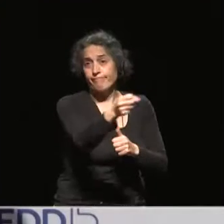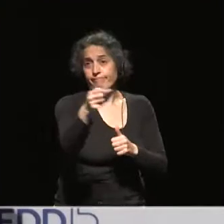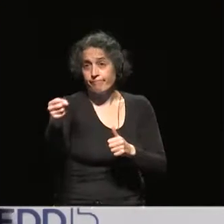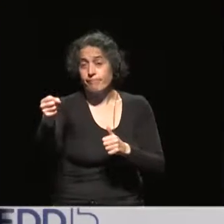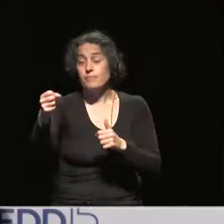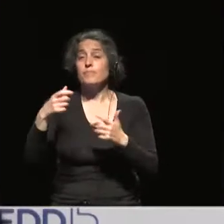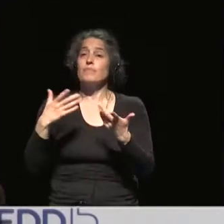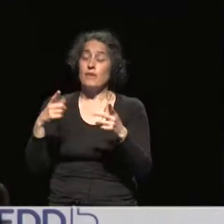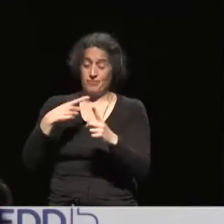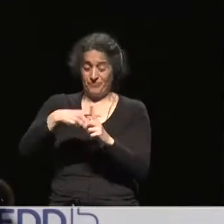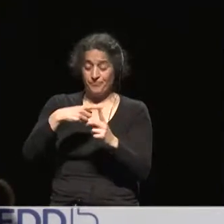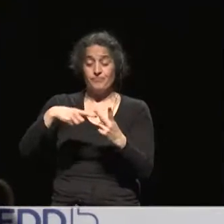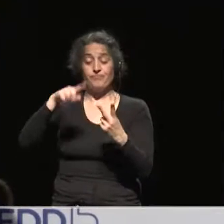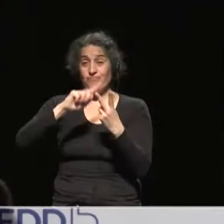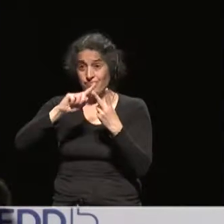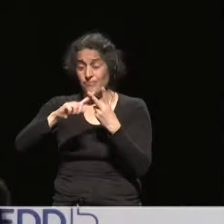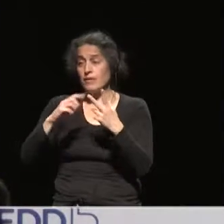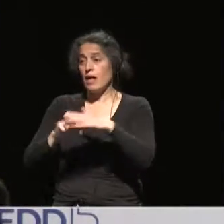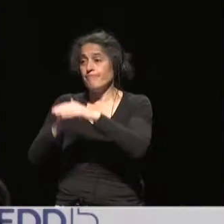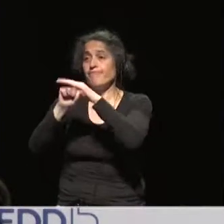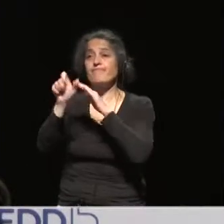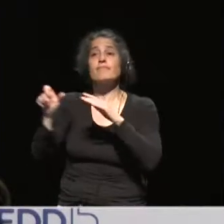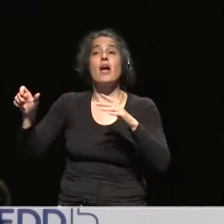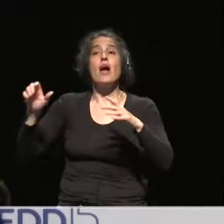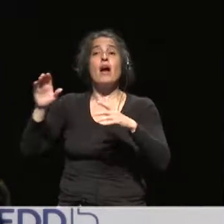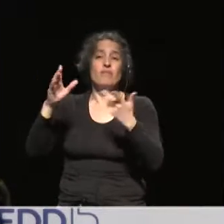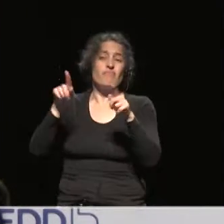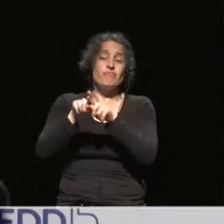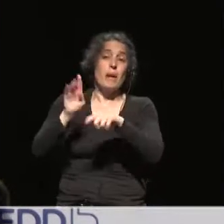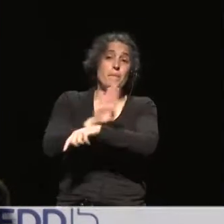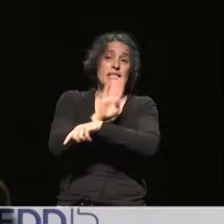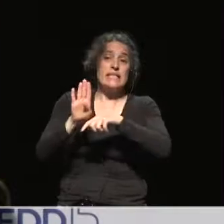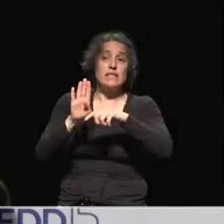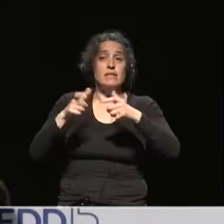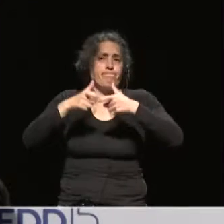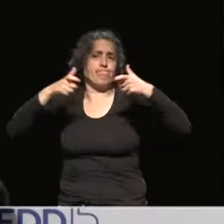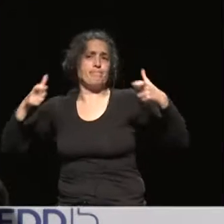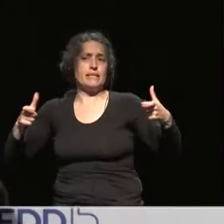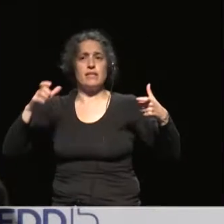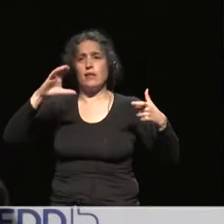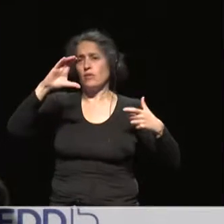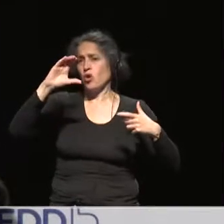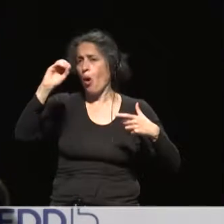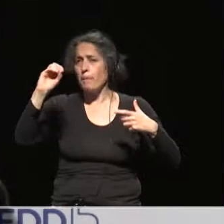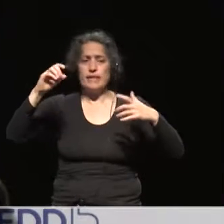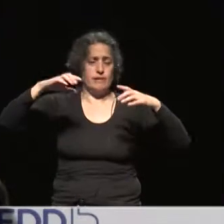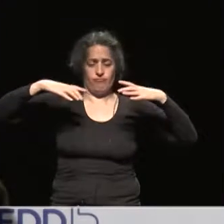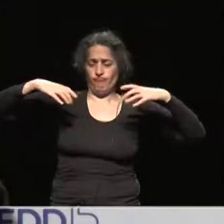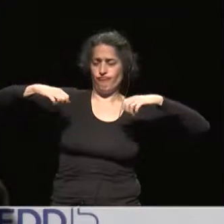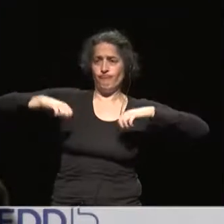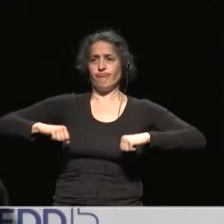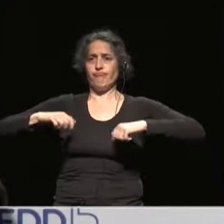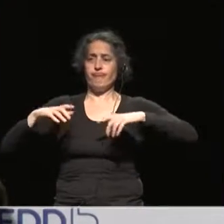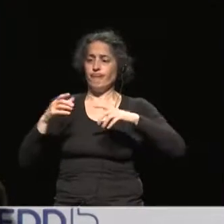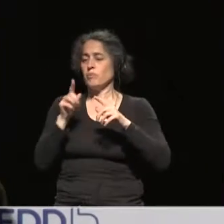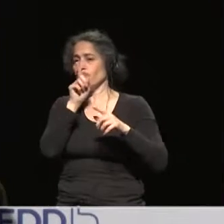to react to those multinational companies who actually try to profit from that kind of agreements, too often taken ad